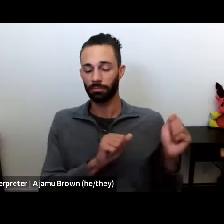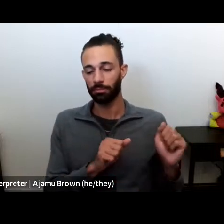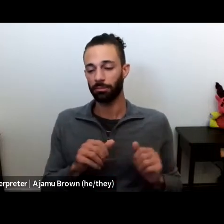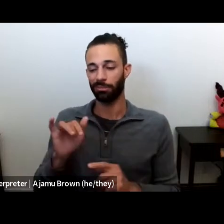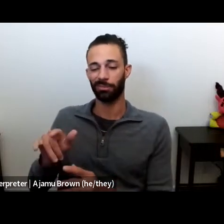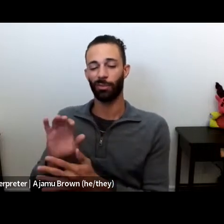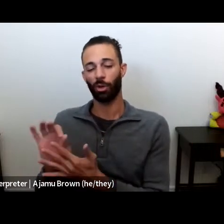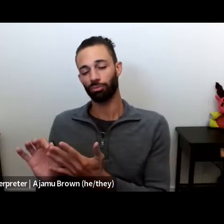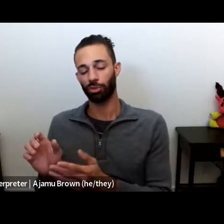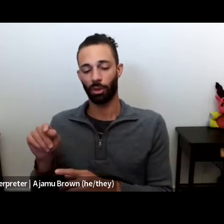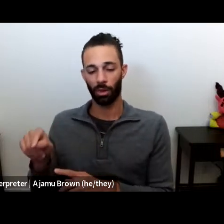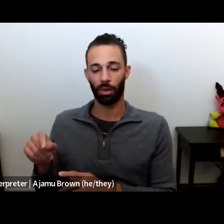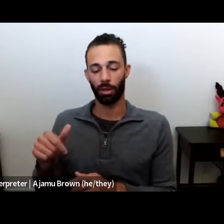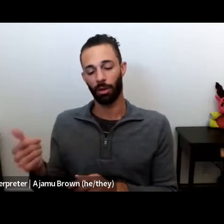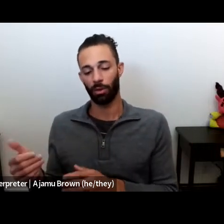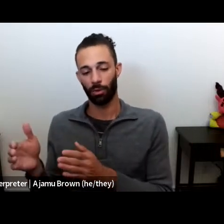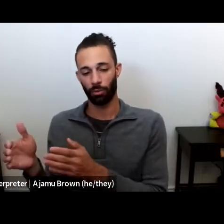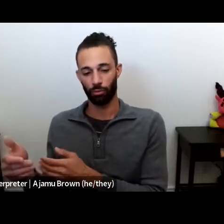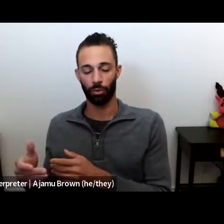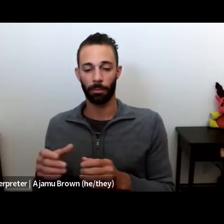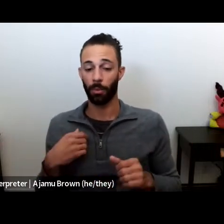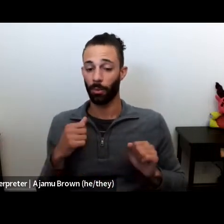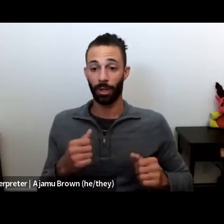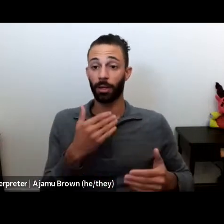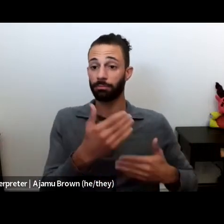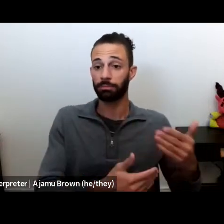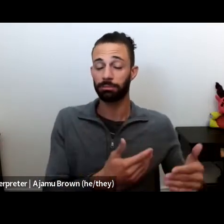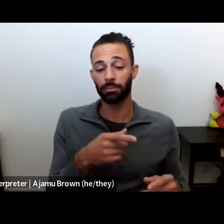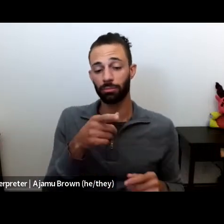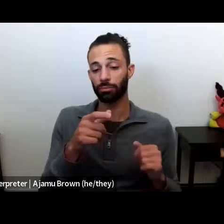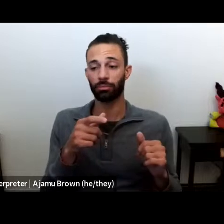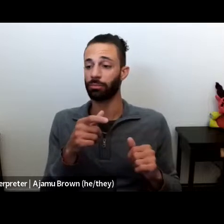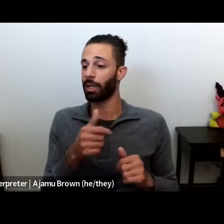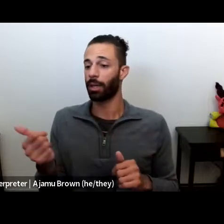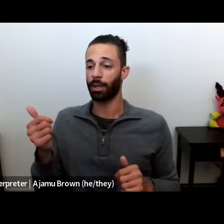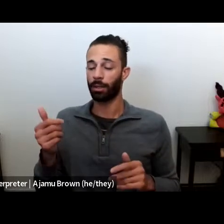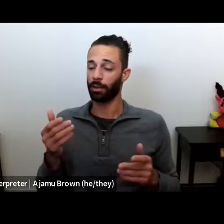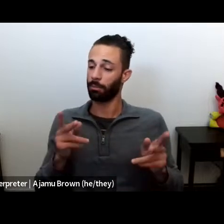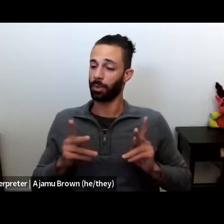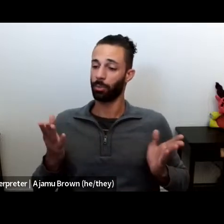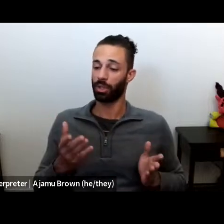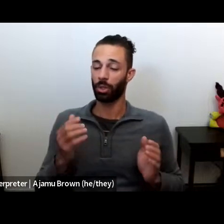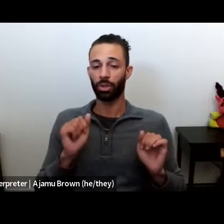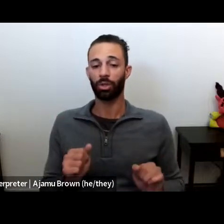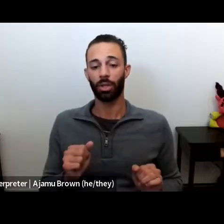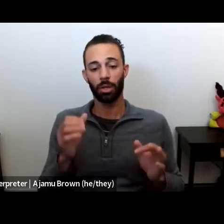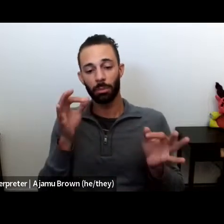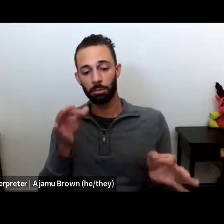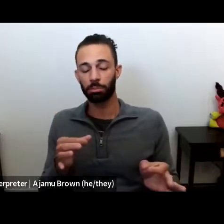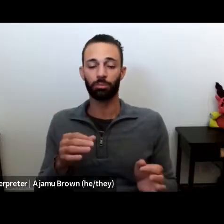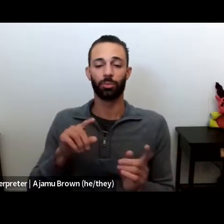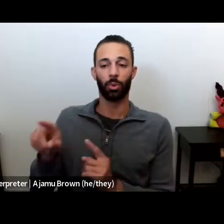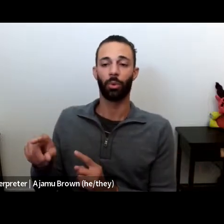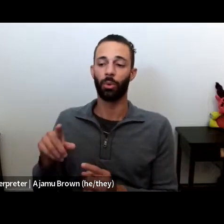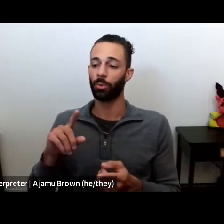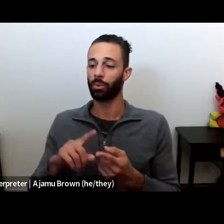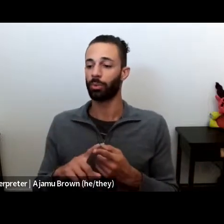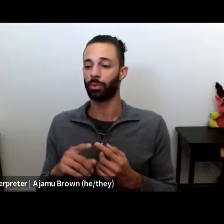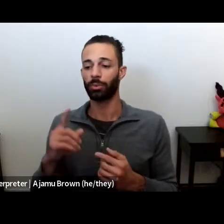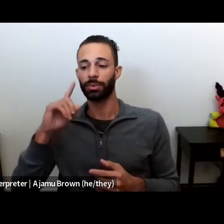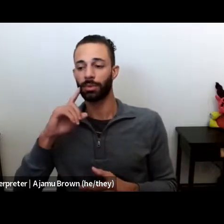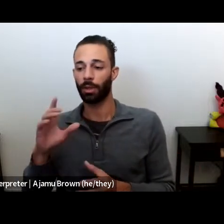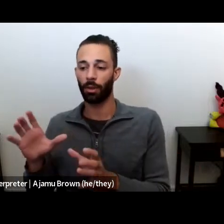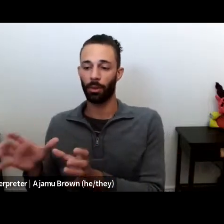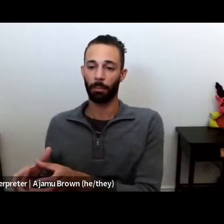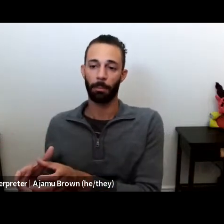moving forward and then folks can just opt into the sound bath and then we will have Maria over there just kind